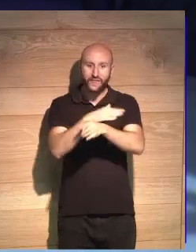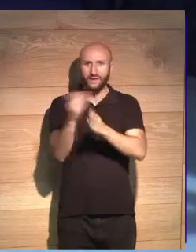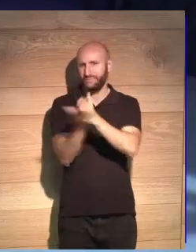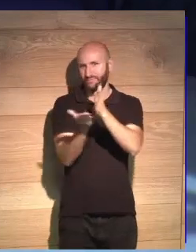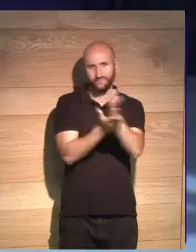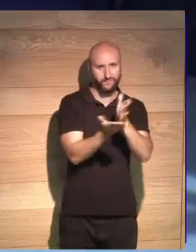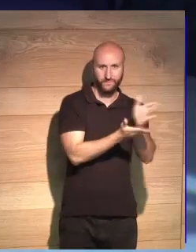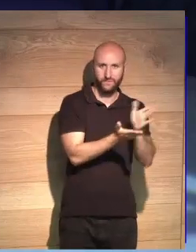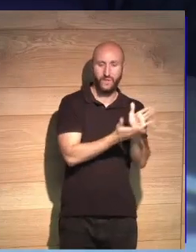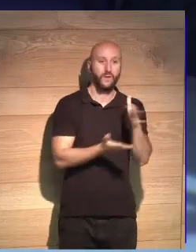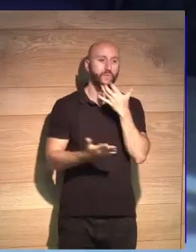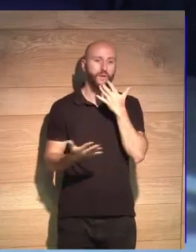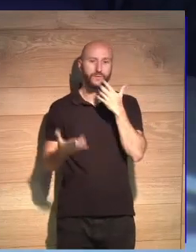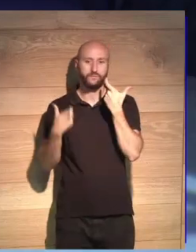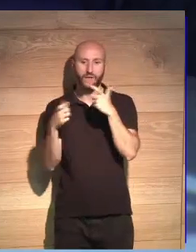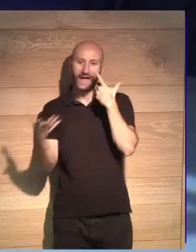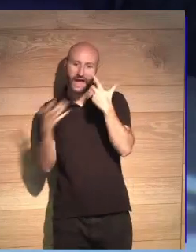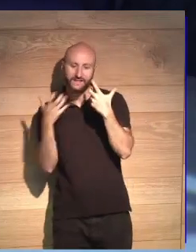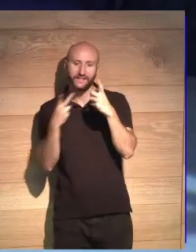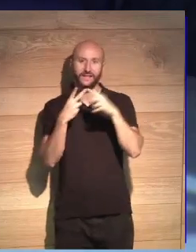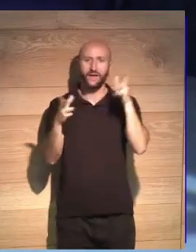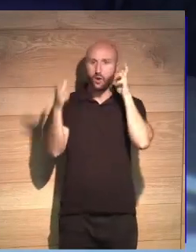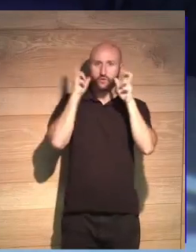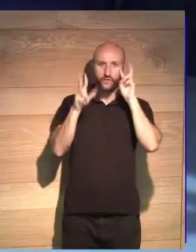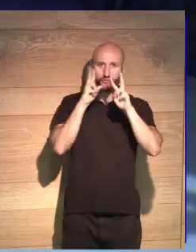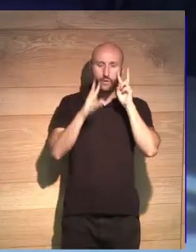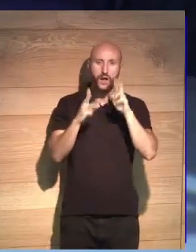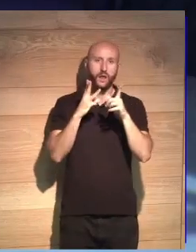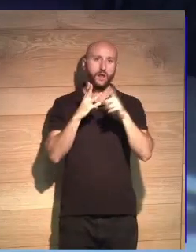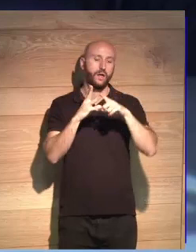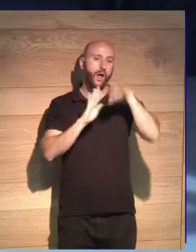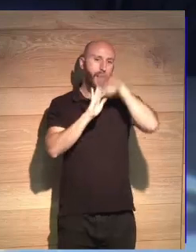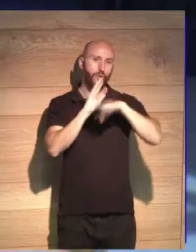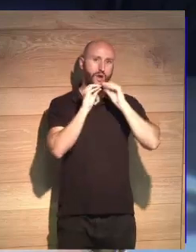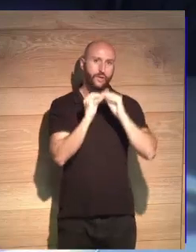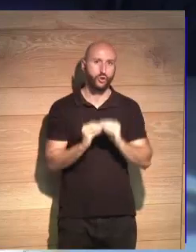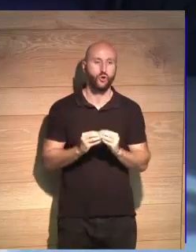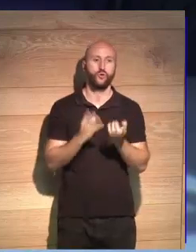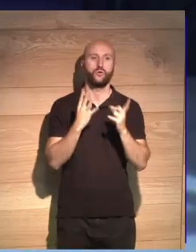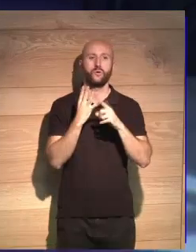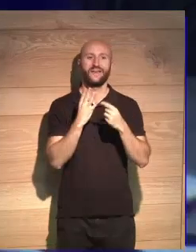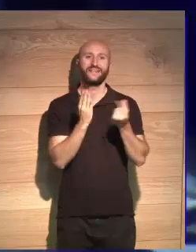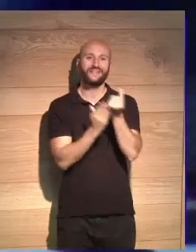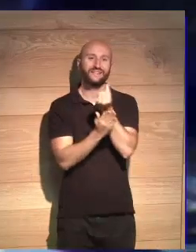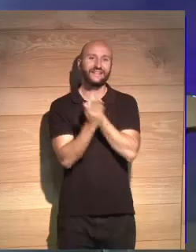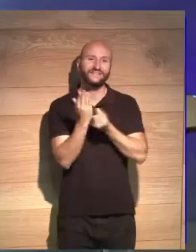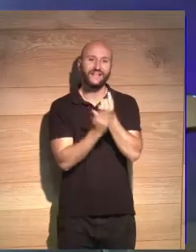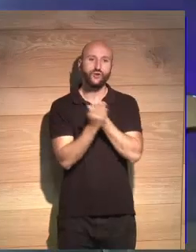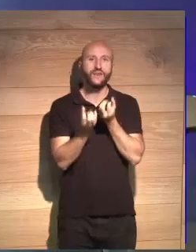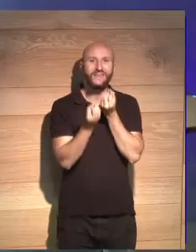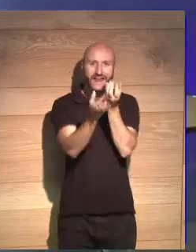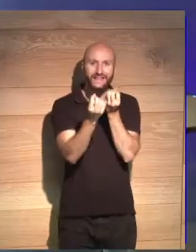build video games, so there are more job opportunities. You can have art, audiovisual,